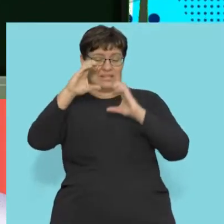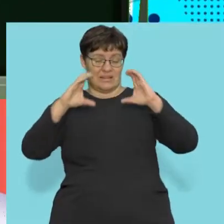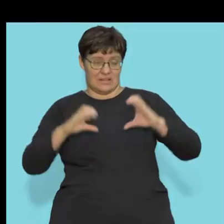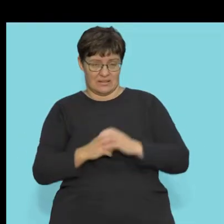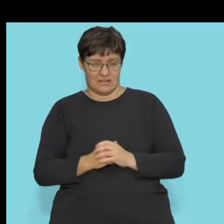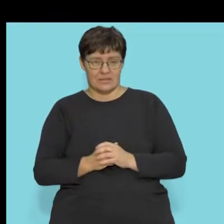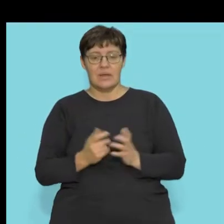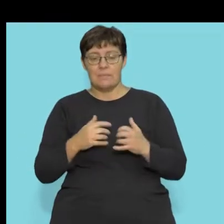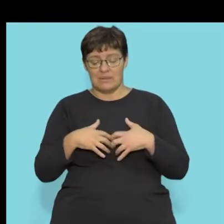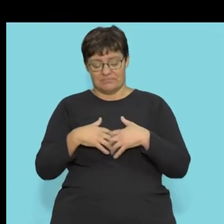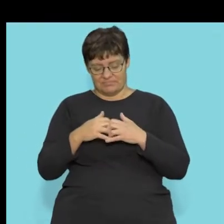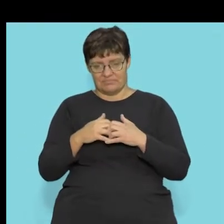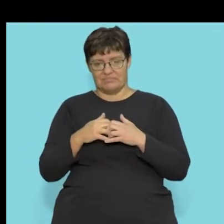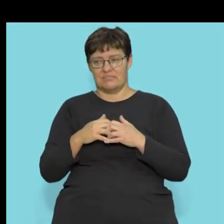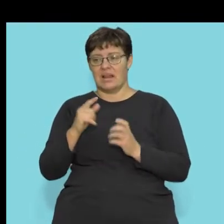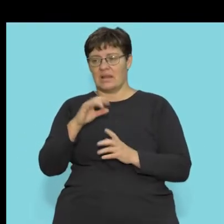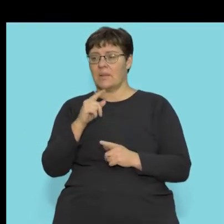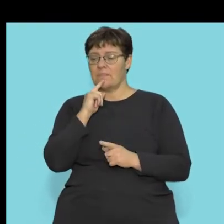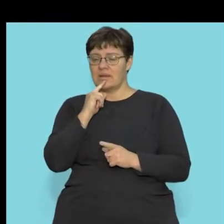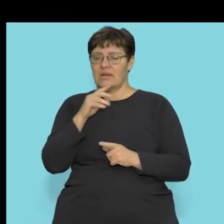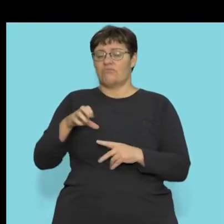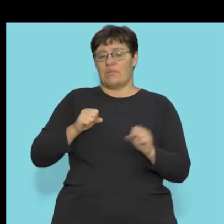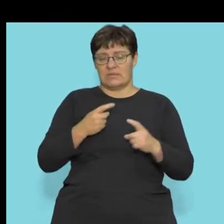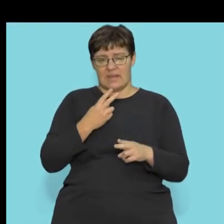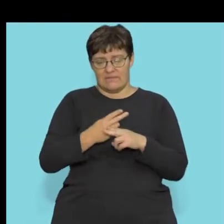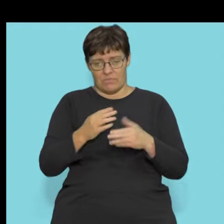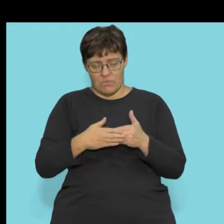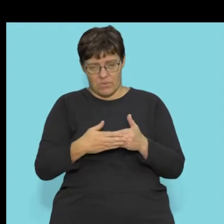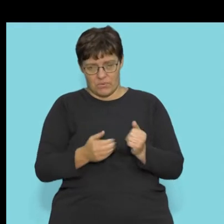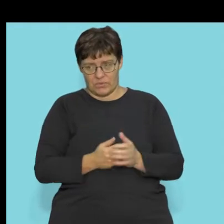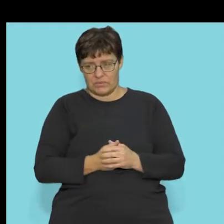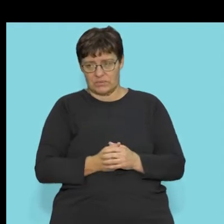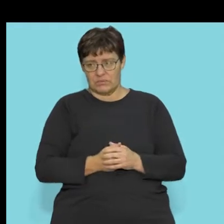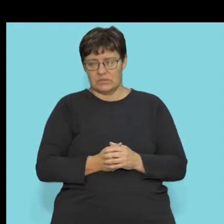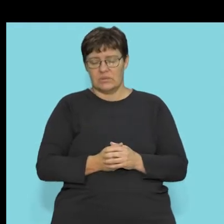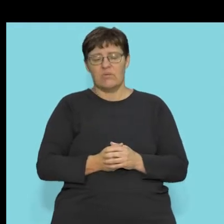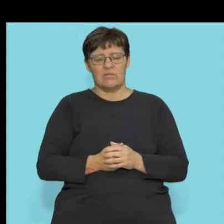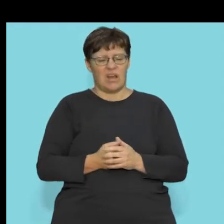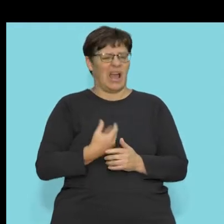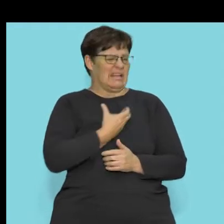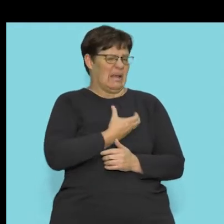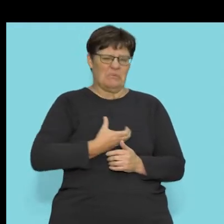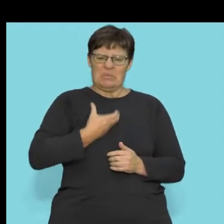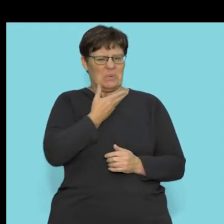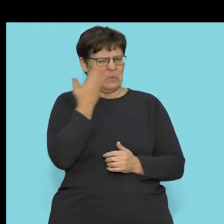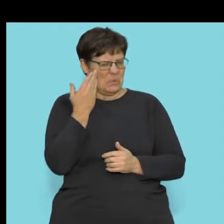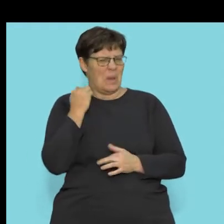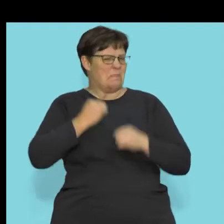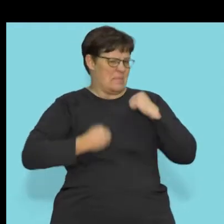This results in the accumulation of lactic acid, causing muscle cramps and a lot of discomfort and